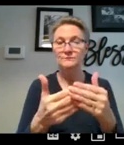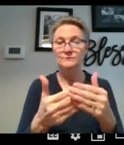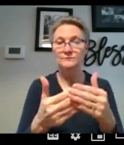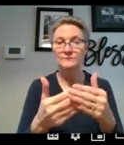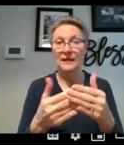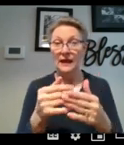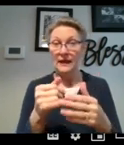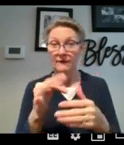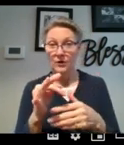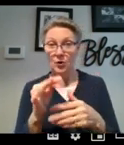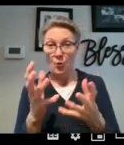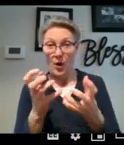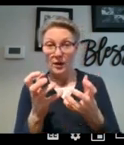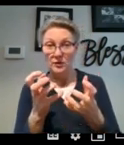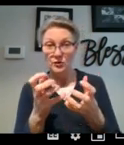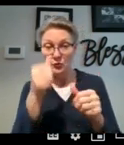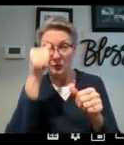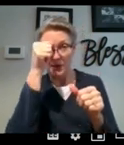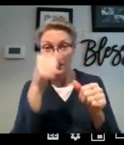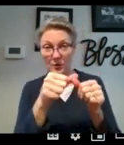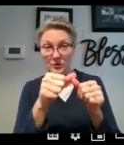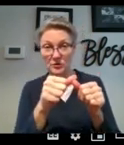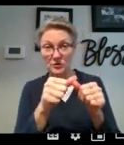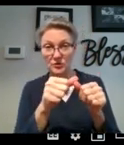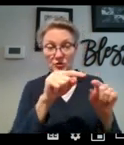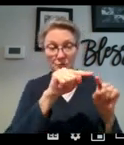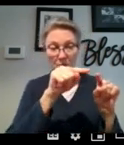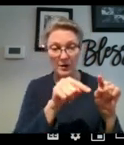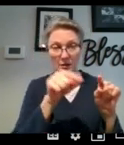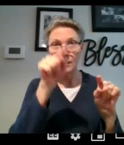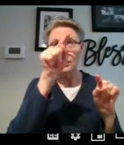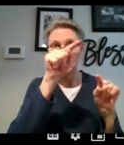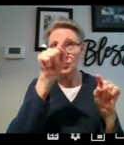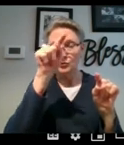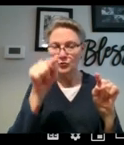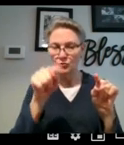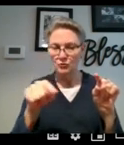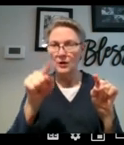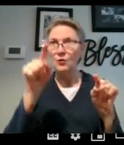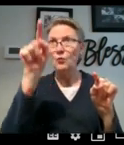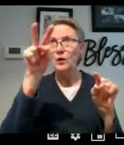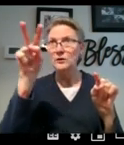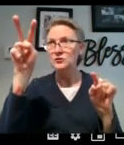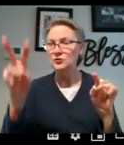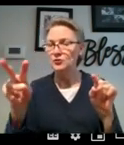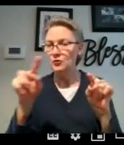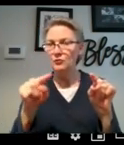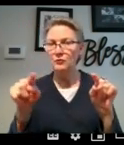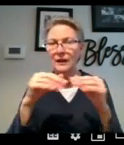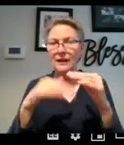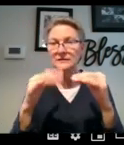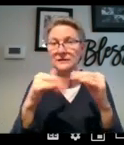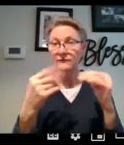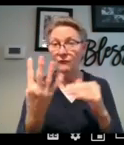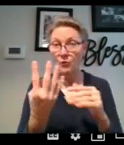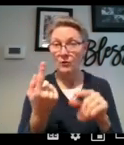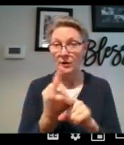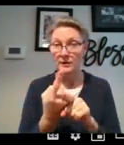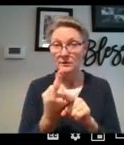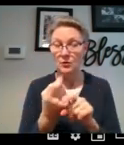And if you want, you can remember to mark your work, right? So 1, 2, 3, that's less than 4, right?